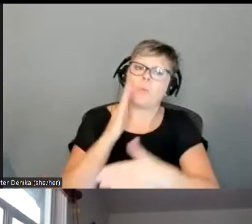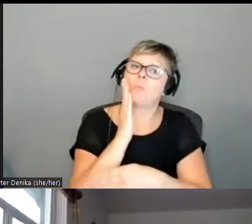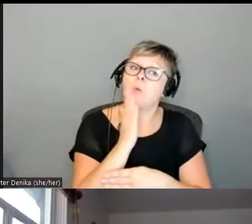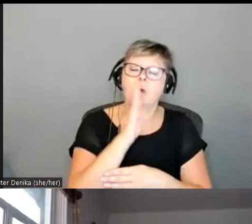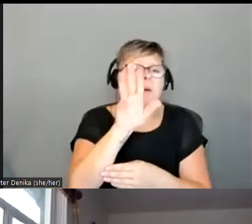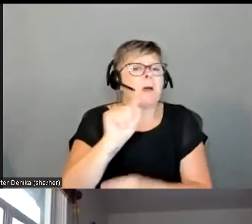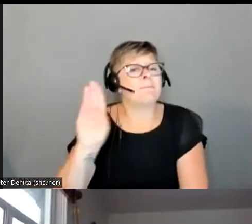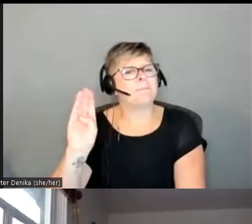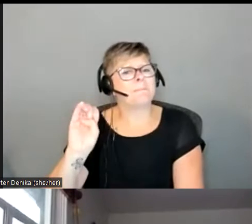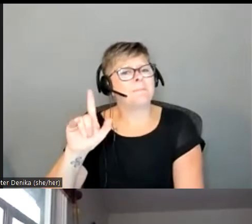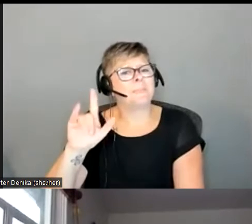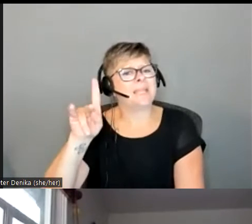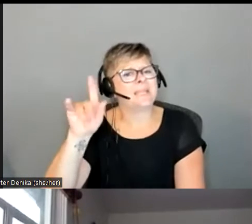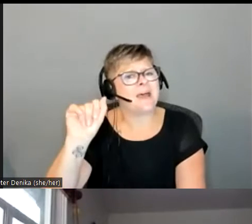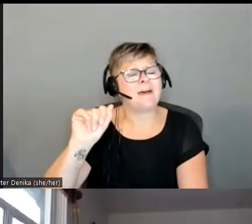Belinda and